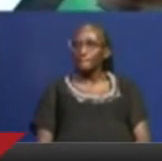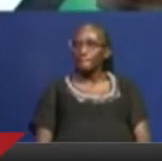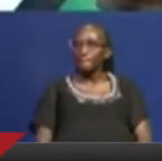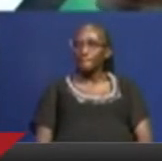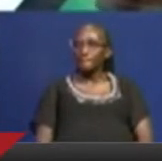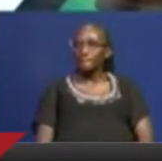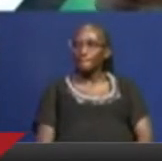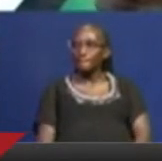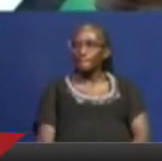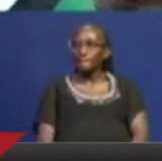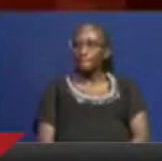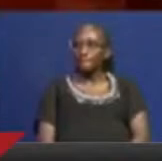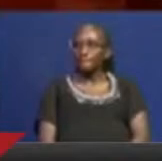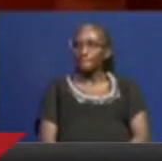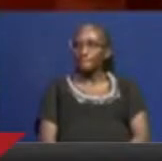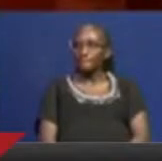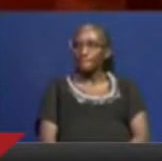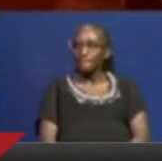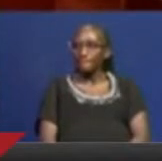Okay.